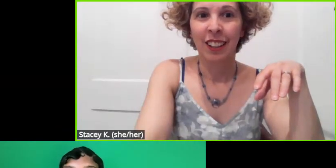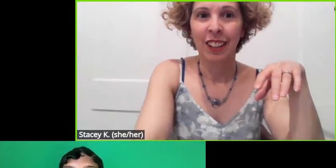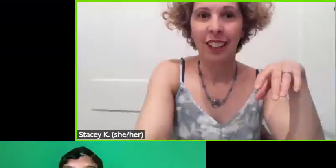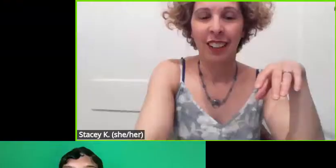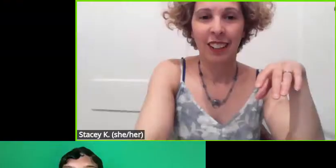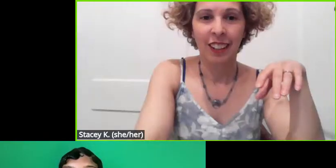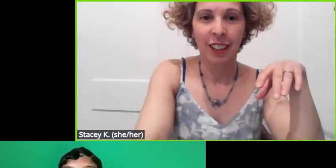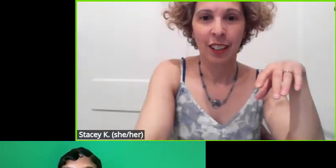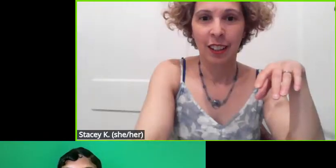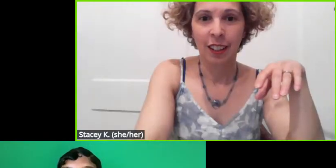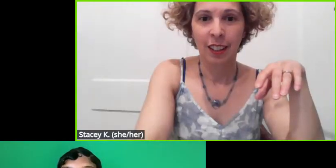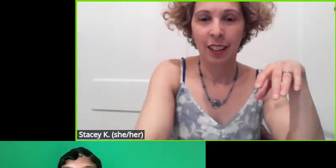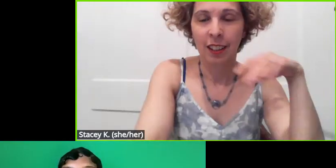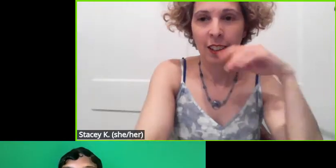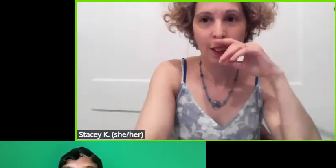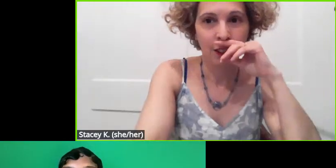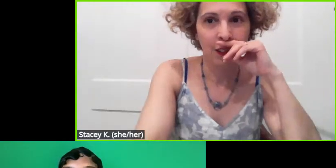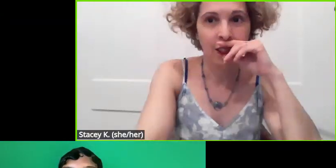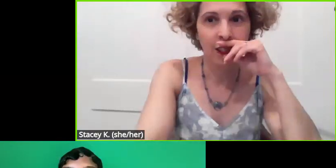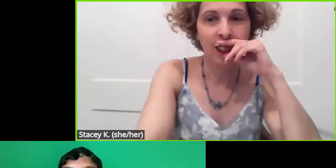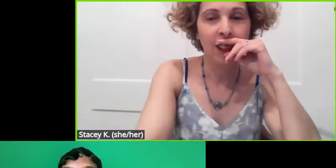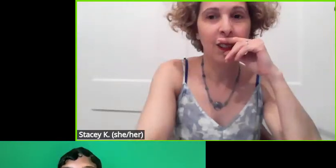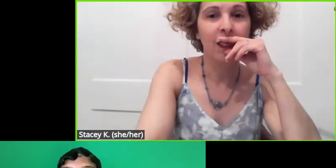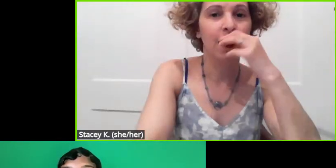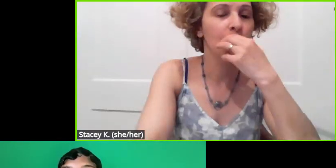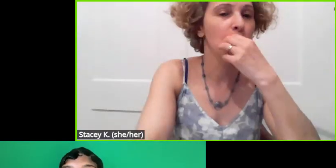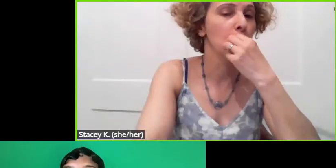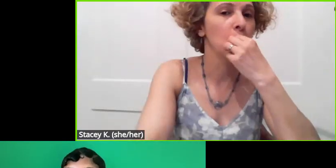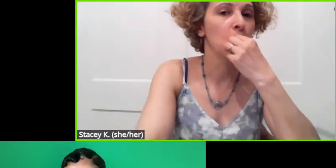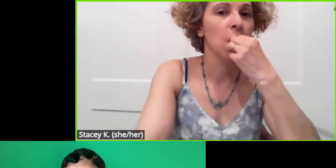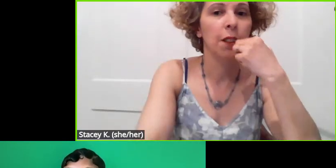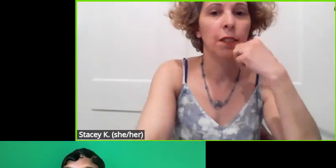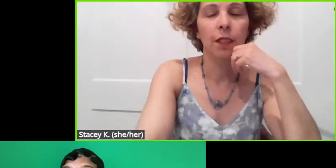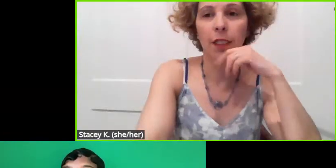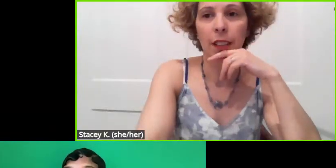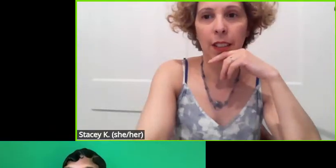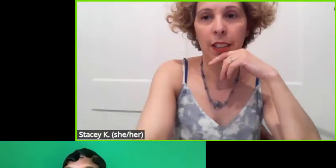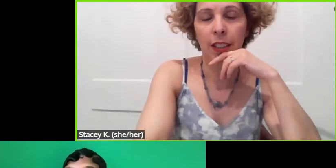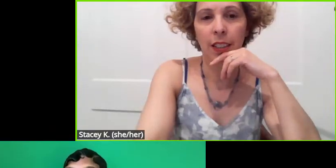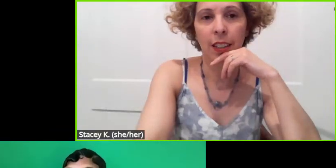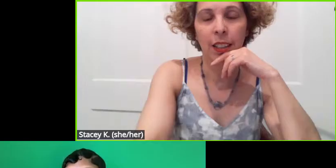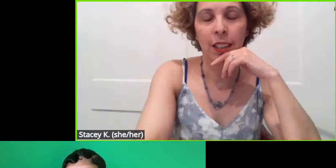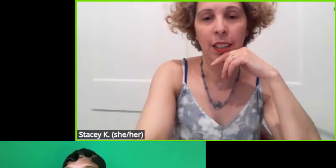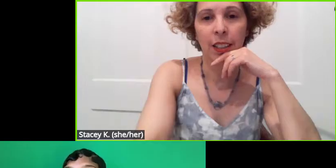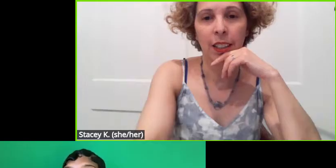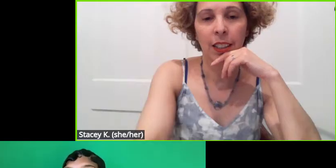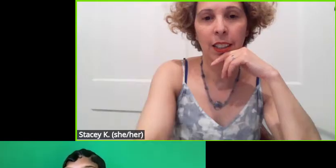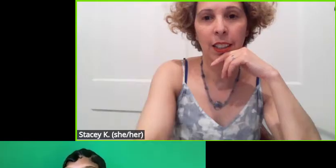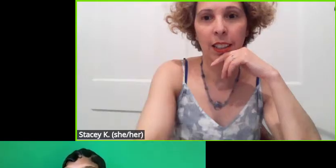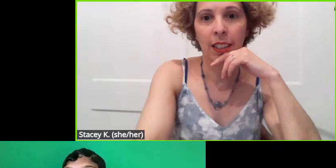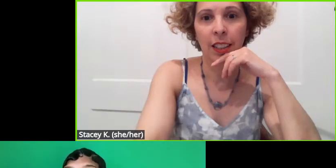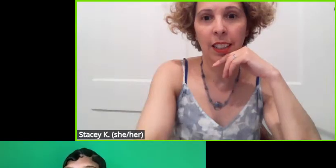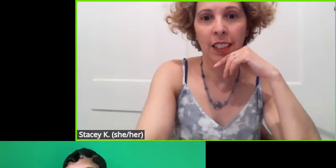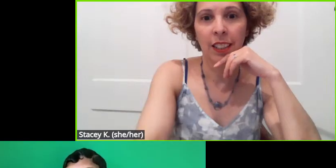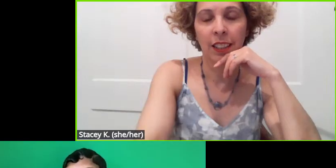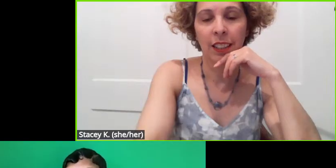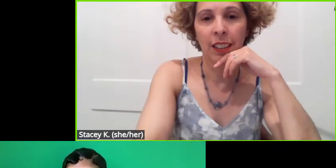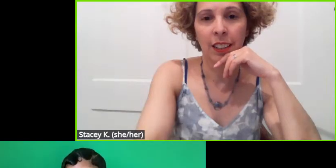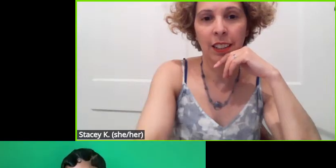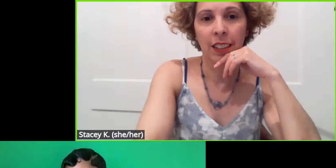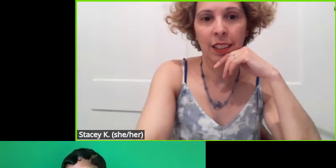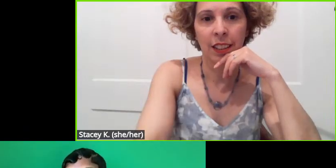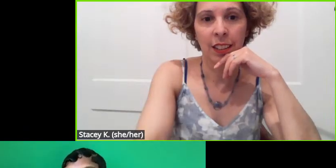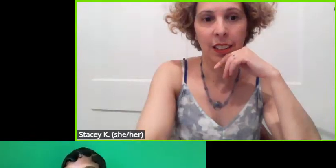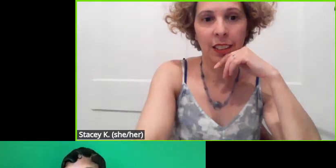Yep. Let's see, material. So everyone will need a dish or hand towel, a